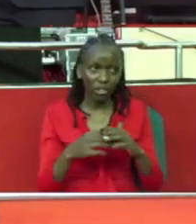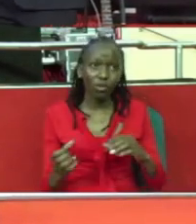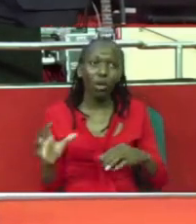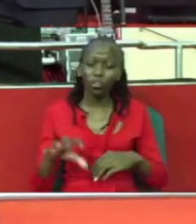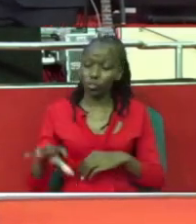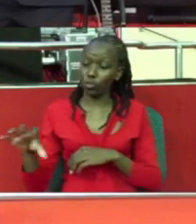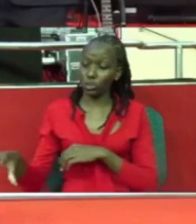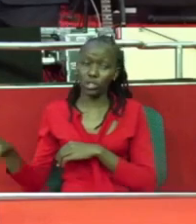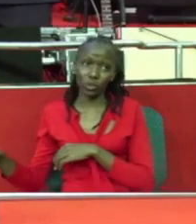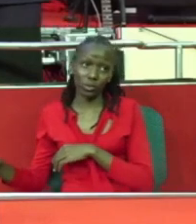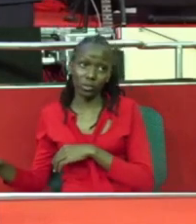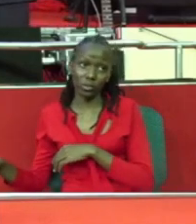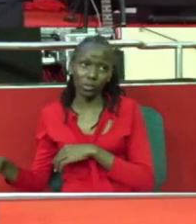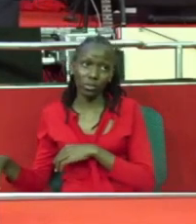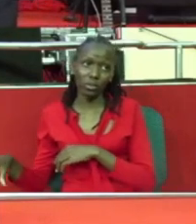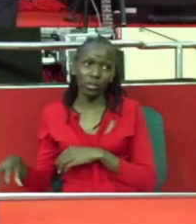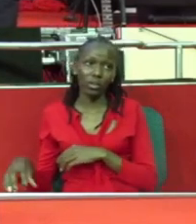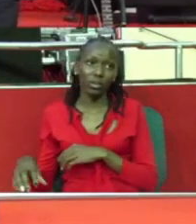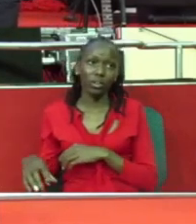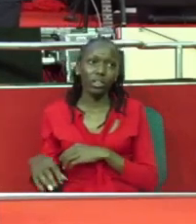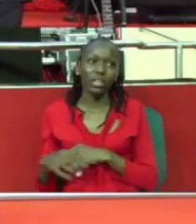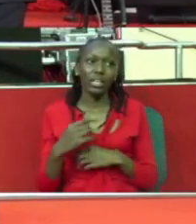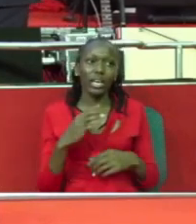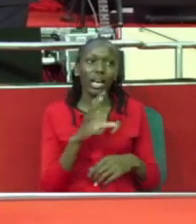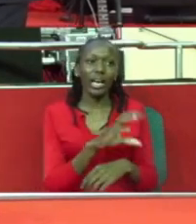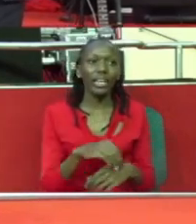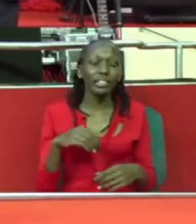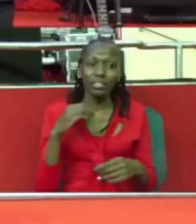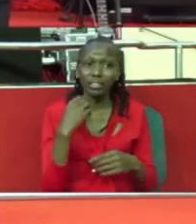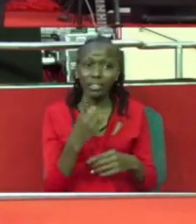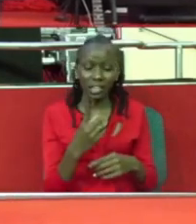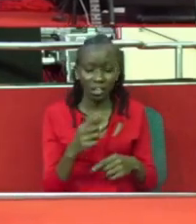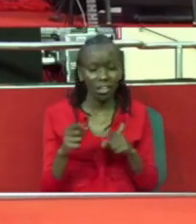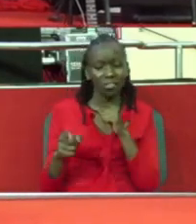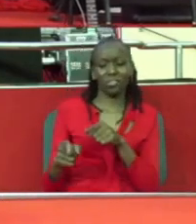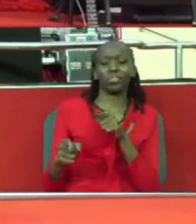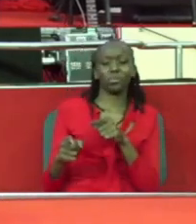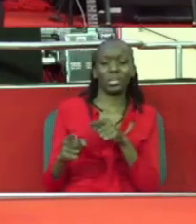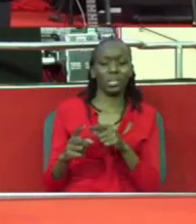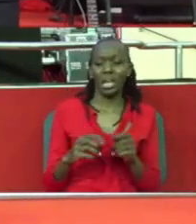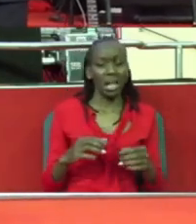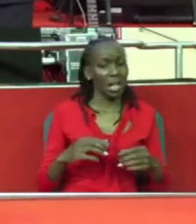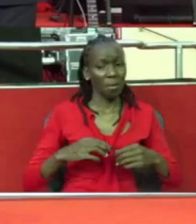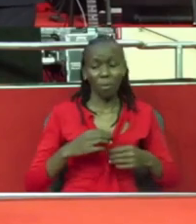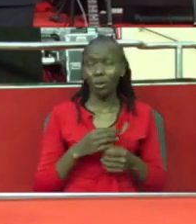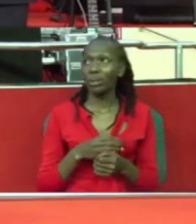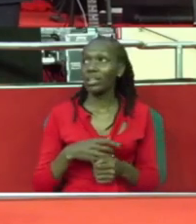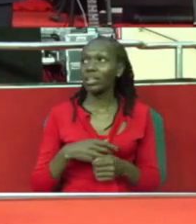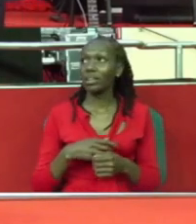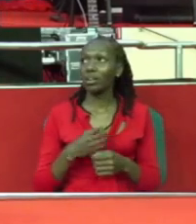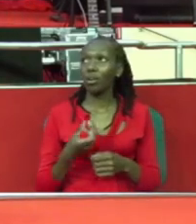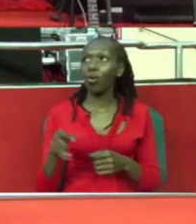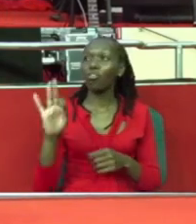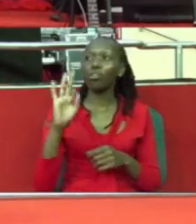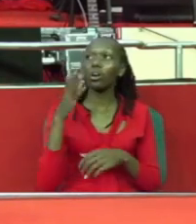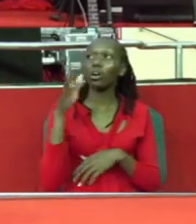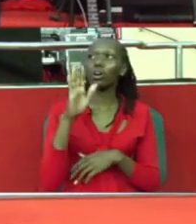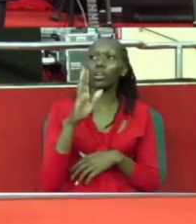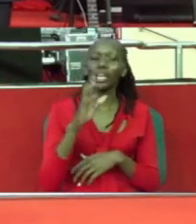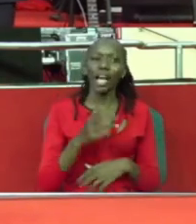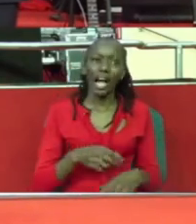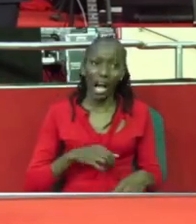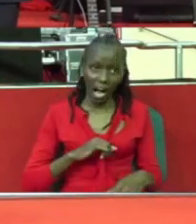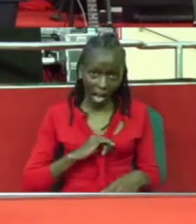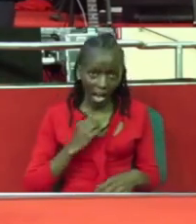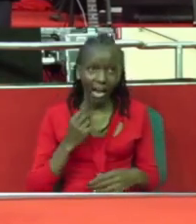za, and you are saying this is not the will of God, na useme hii si mapenzi ya Mungu, arise like this woman, ninainuka kama huyo, close